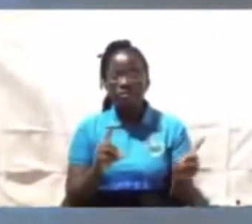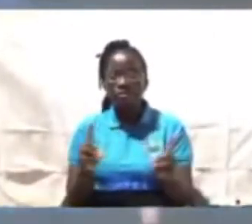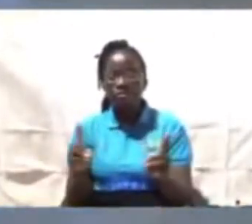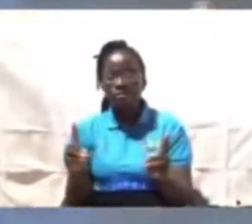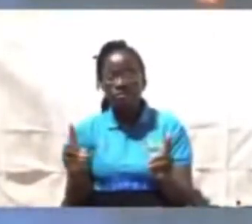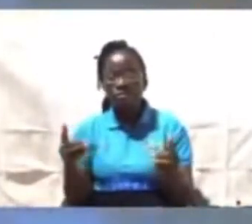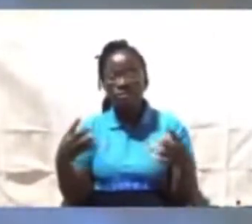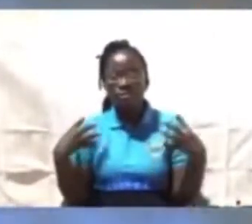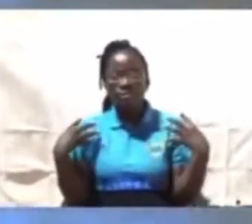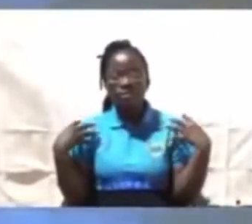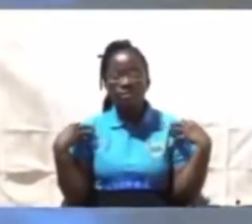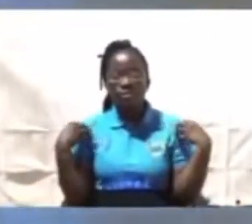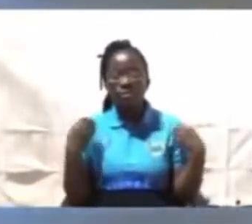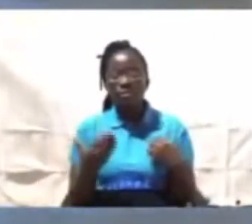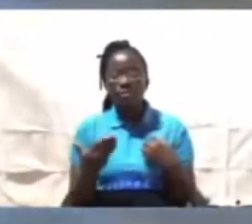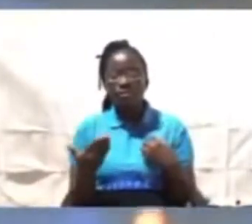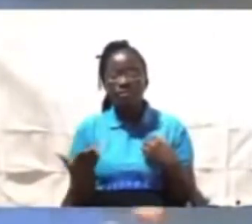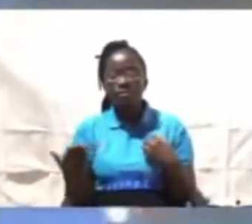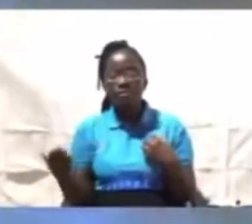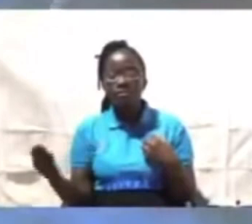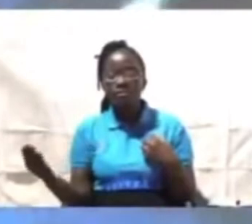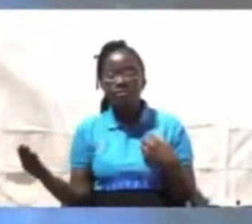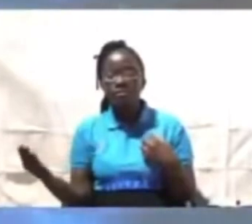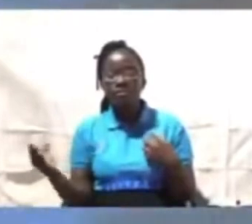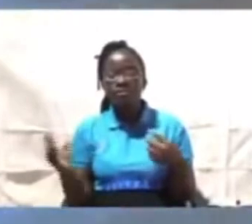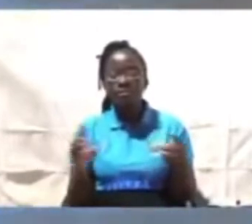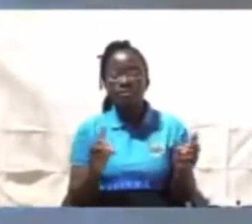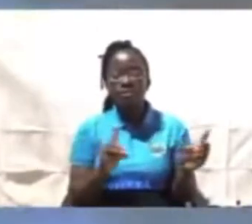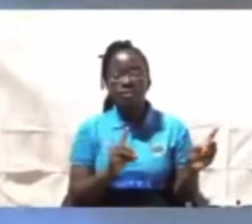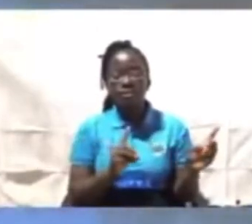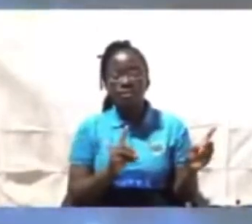We are dear ye.